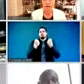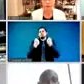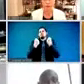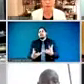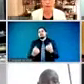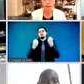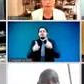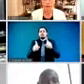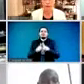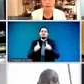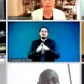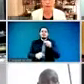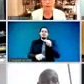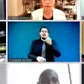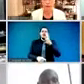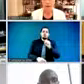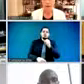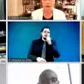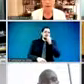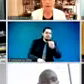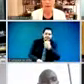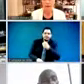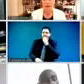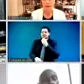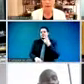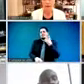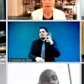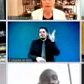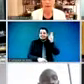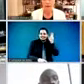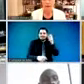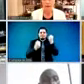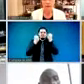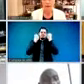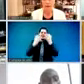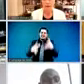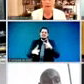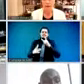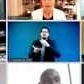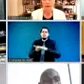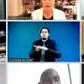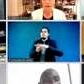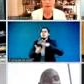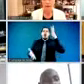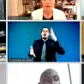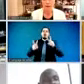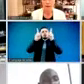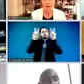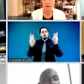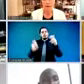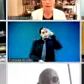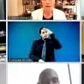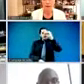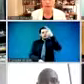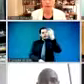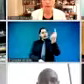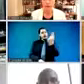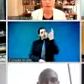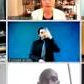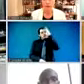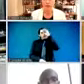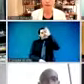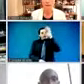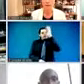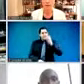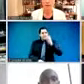it's a conflict-prone state, you come to realize that you only see images of female politicians once they have done something bad. One that's